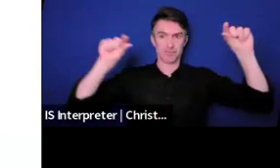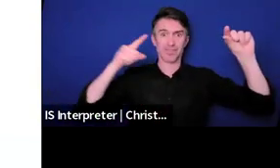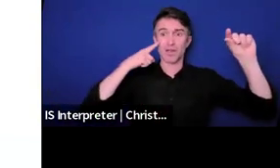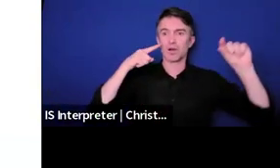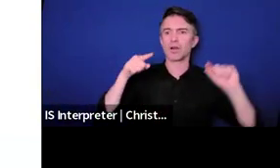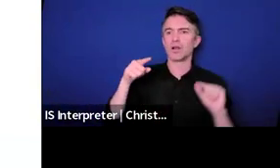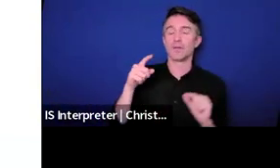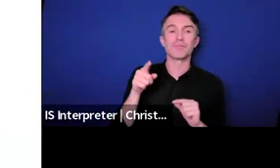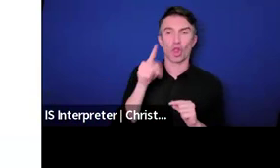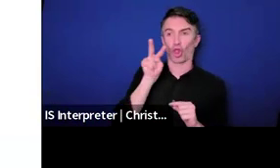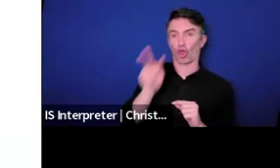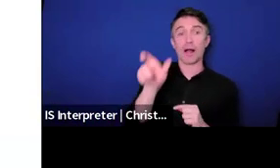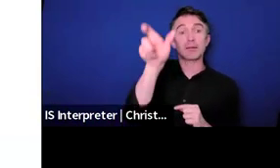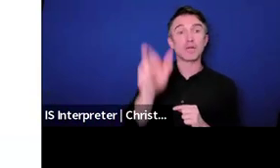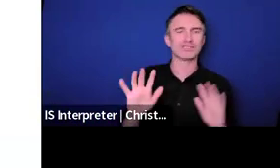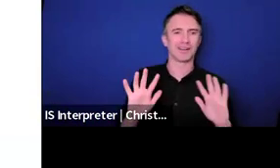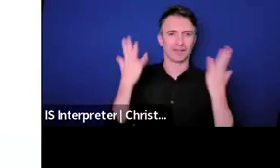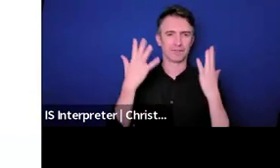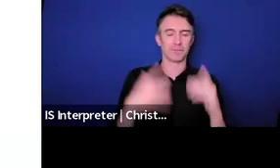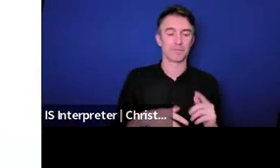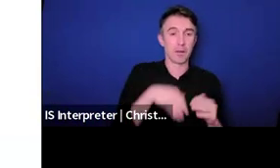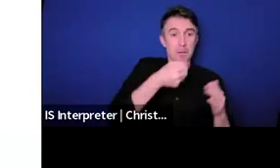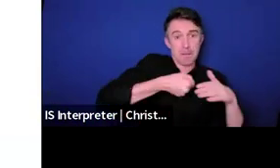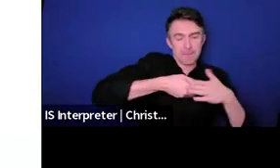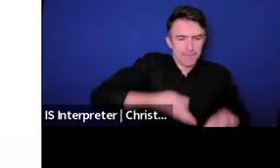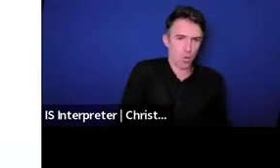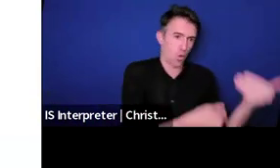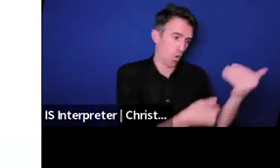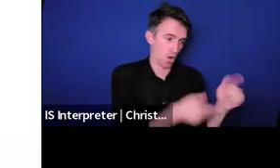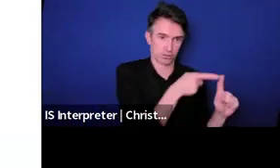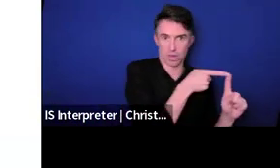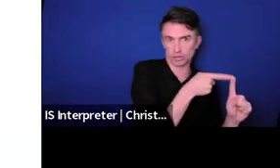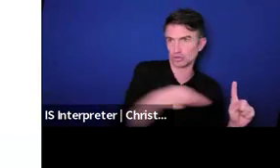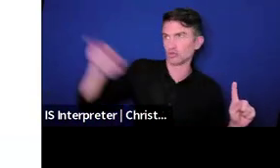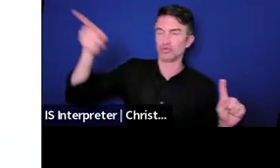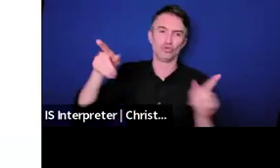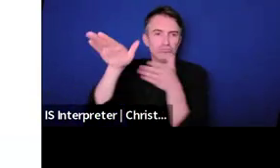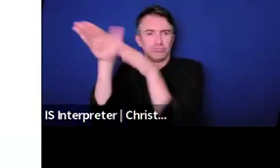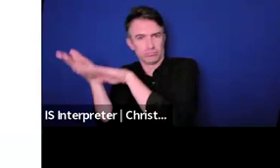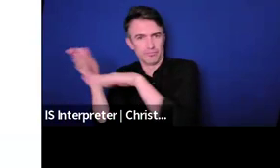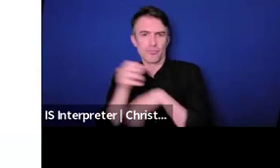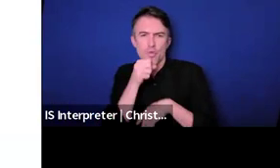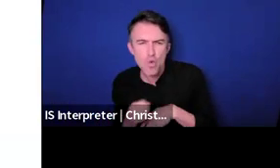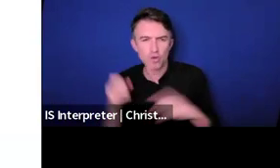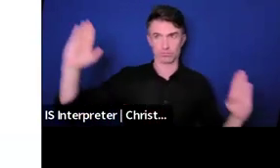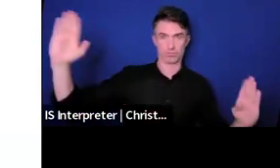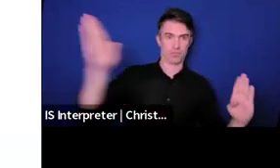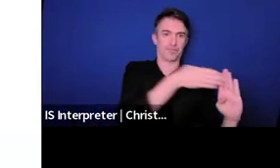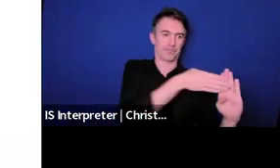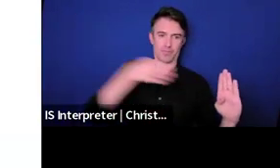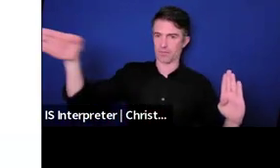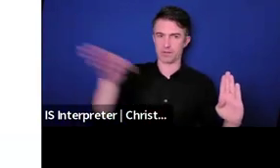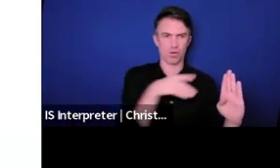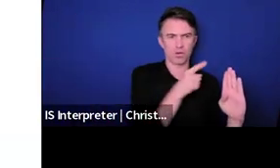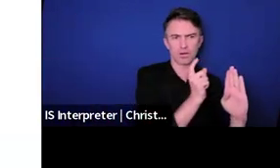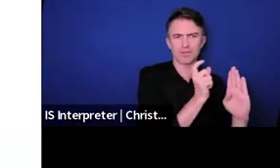of upper middle income countries, lower middle income countries, and low income countries, we started trying to delve into some of the